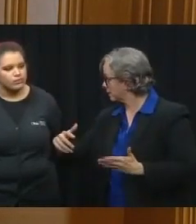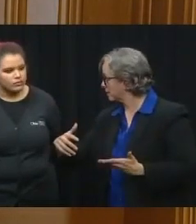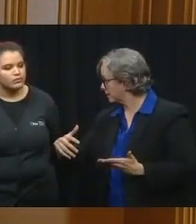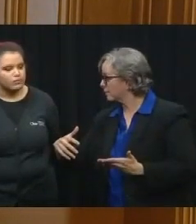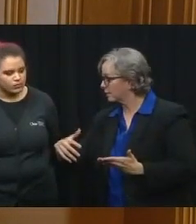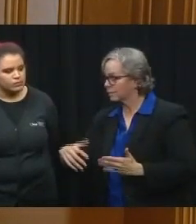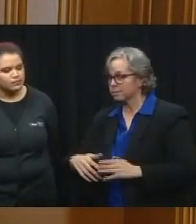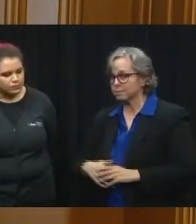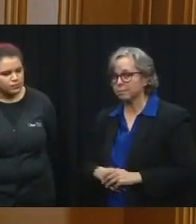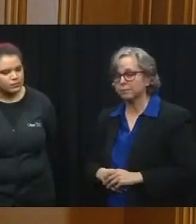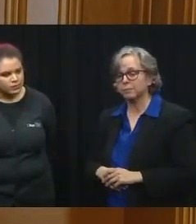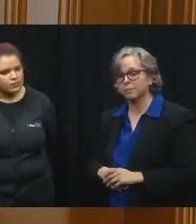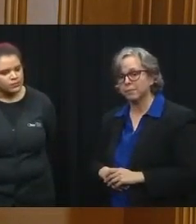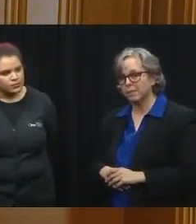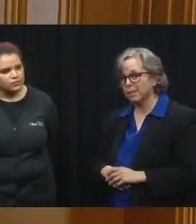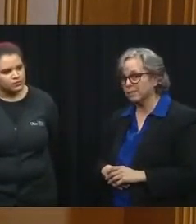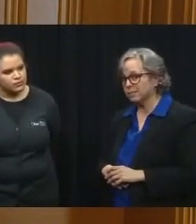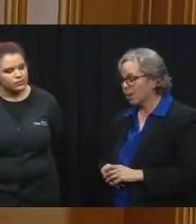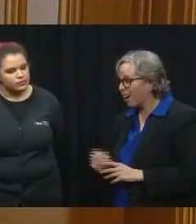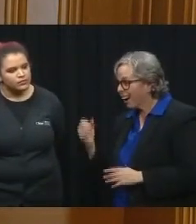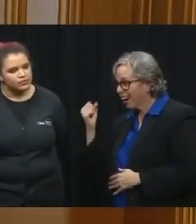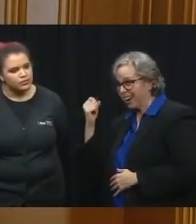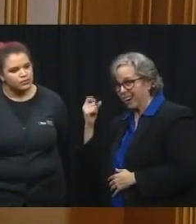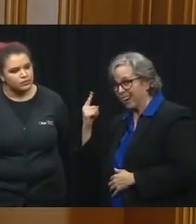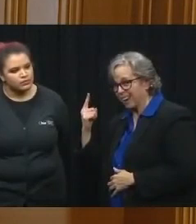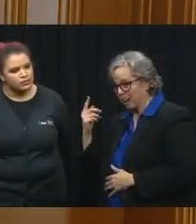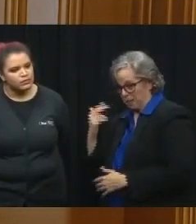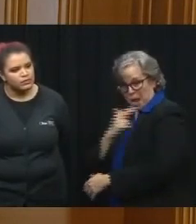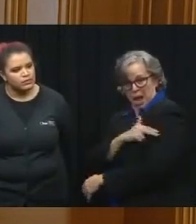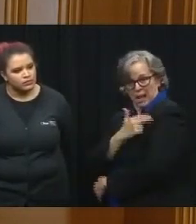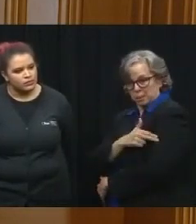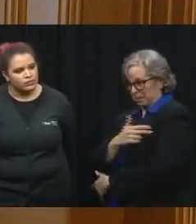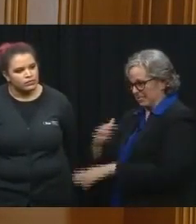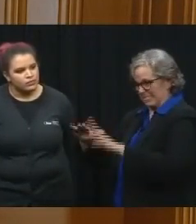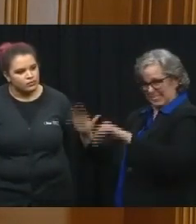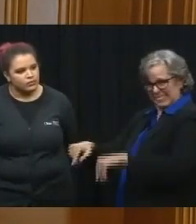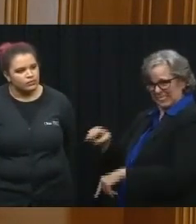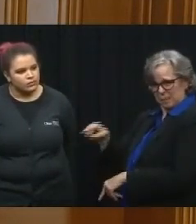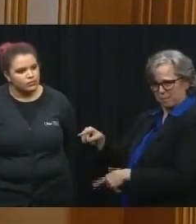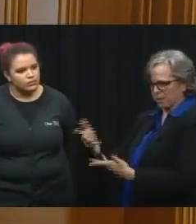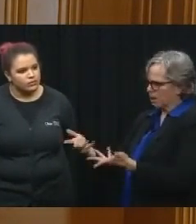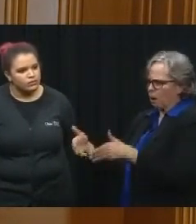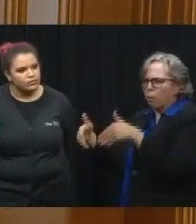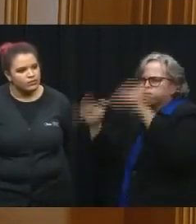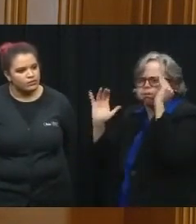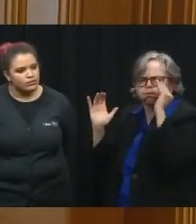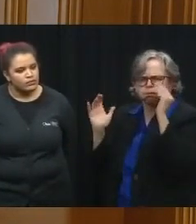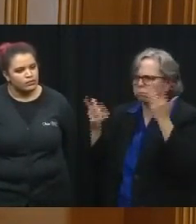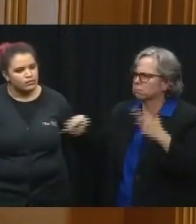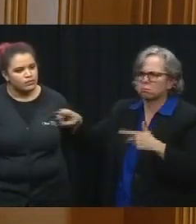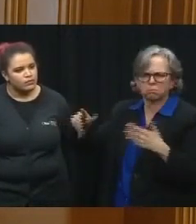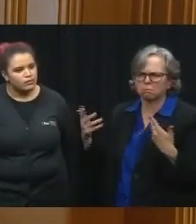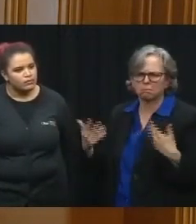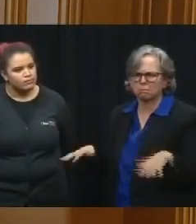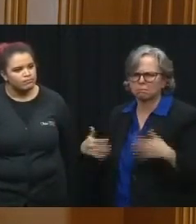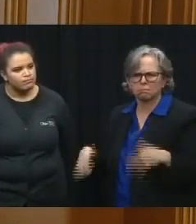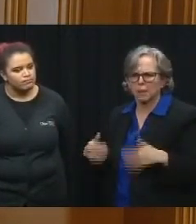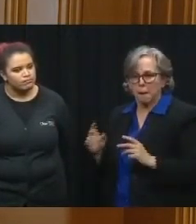A overwhelmed hospital system, which would leave Ohioans dying